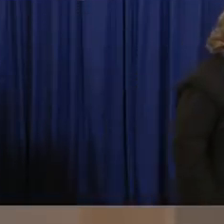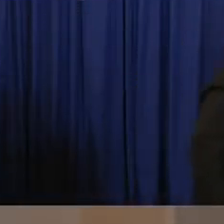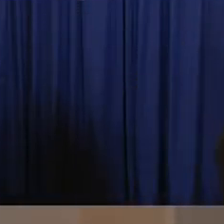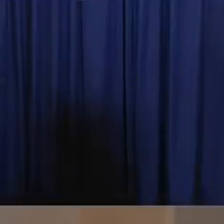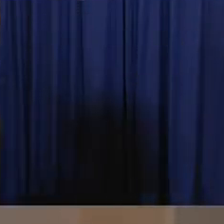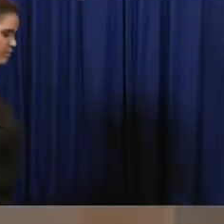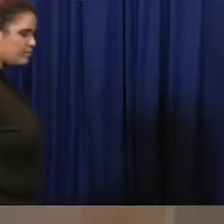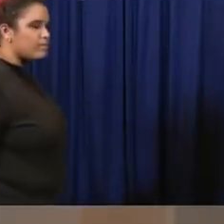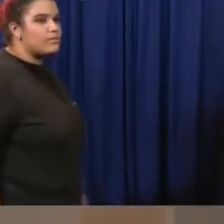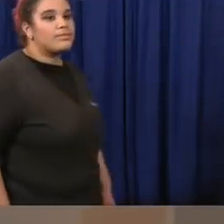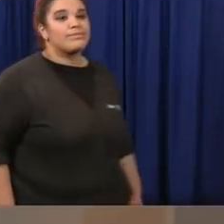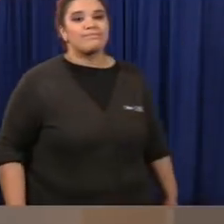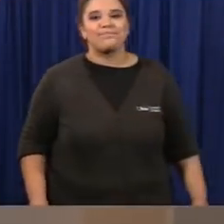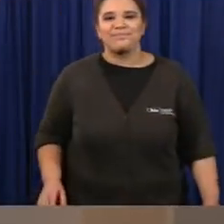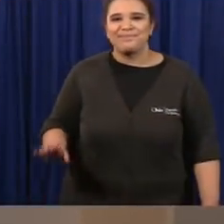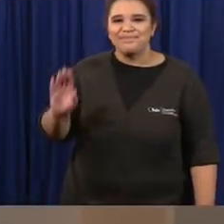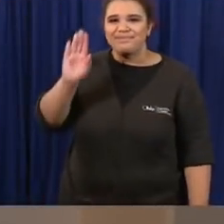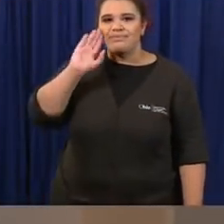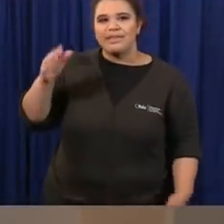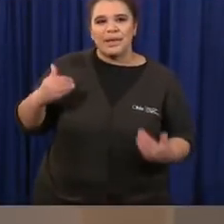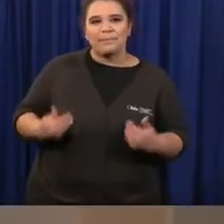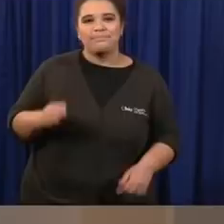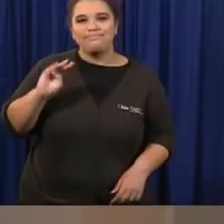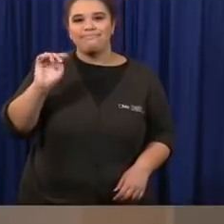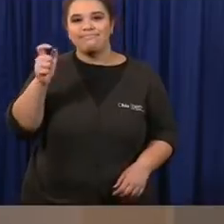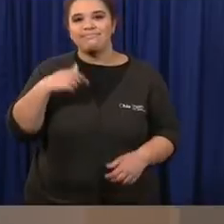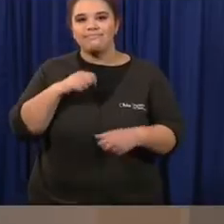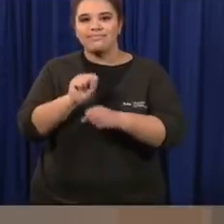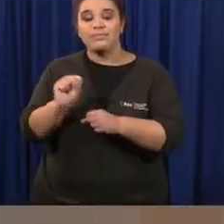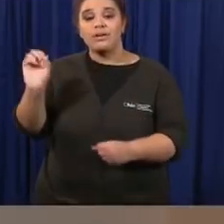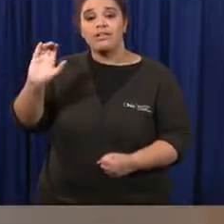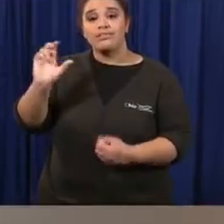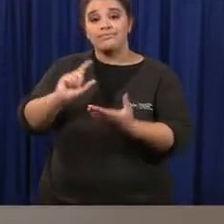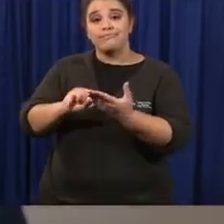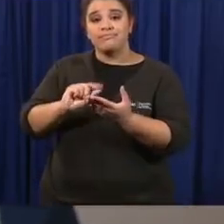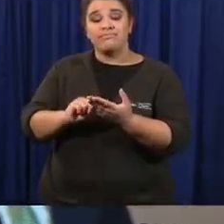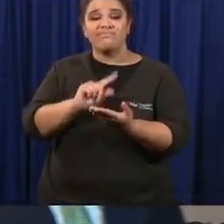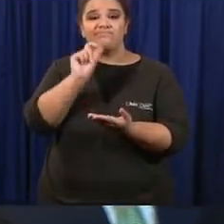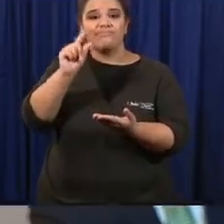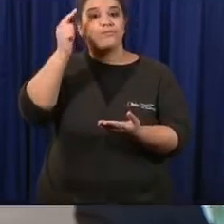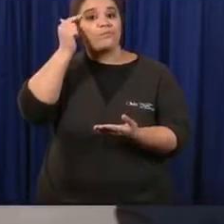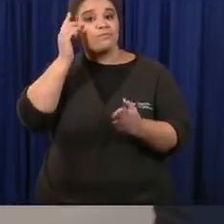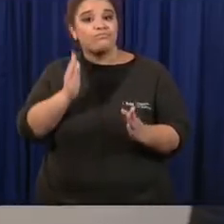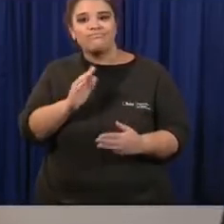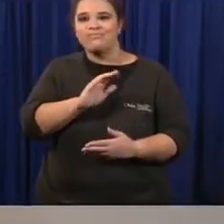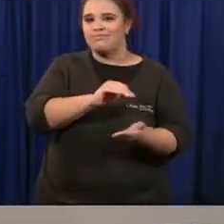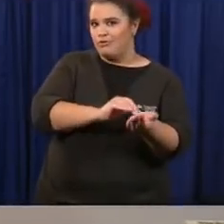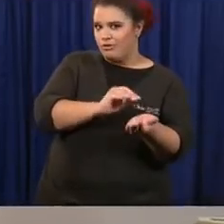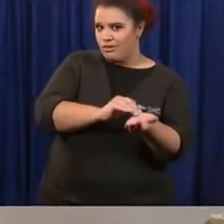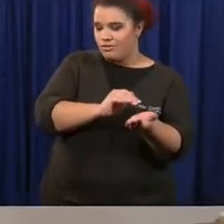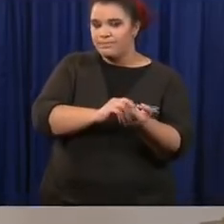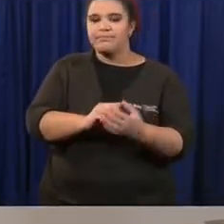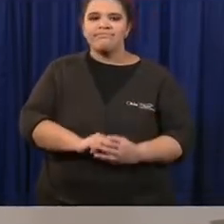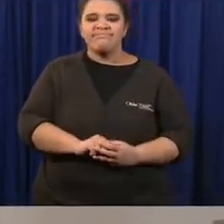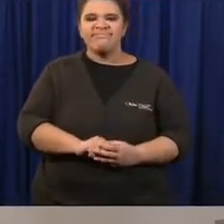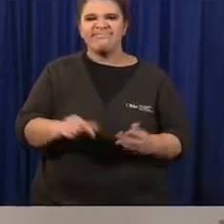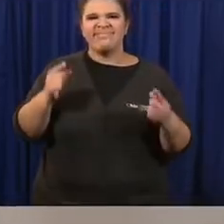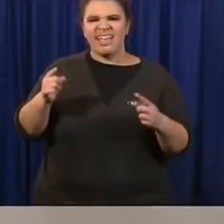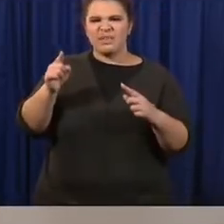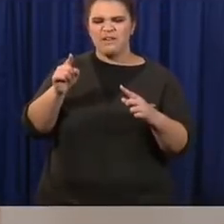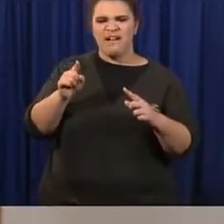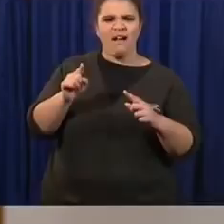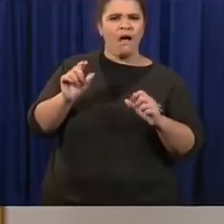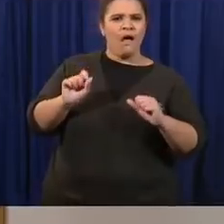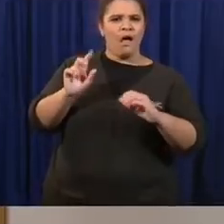Max Felby from the Columbus Dispatch. For the governor and Dr. Acton, as projections of the peak in coronavirus cases